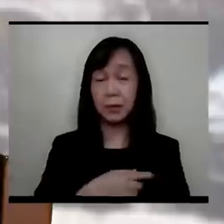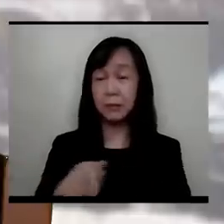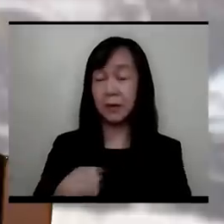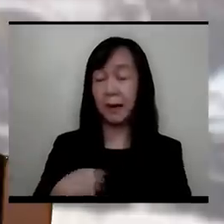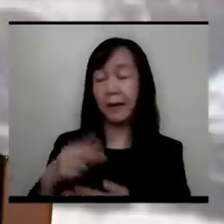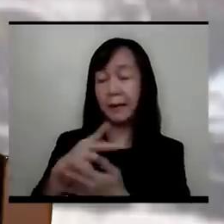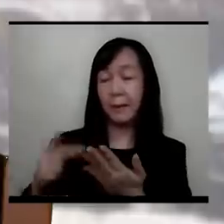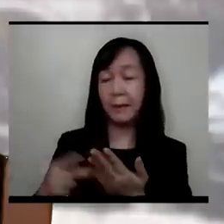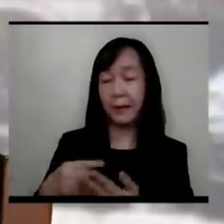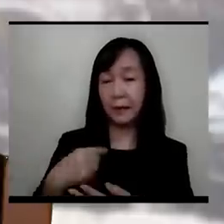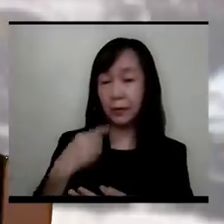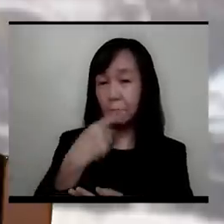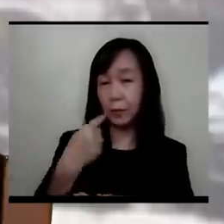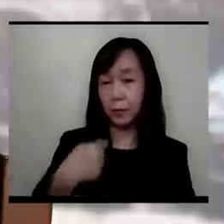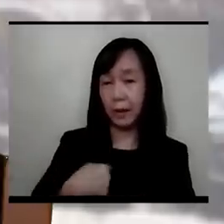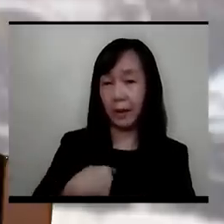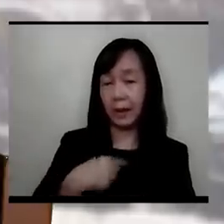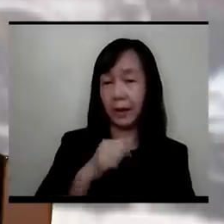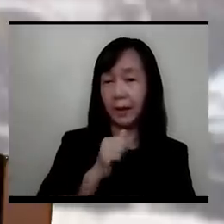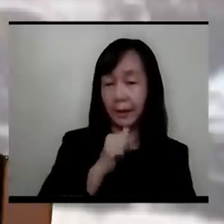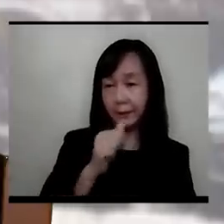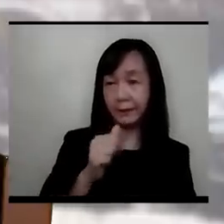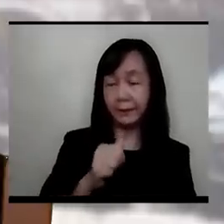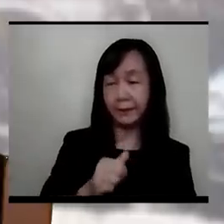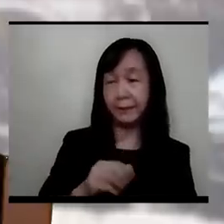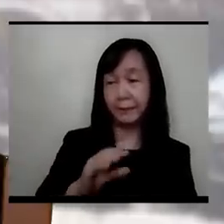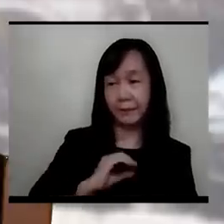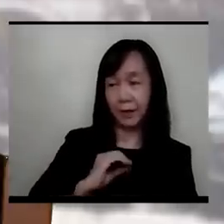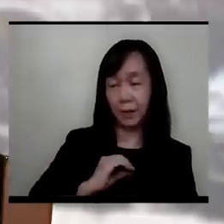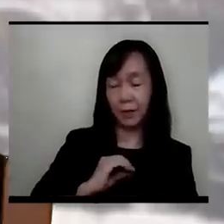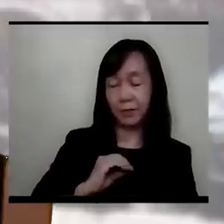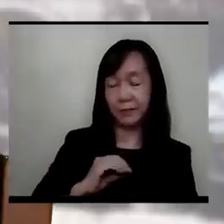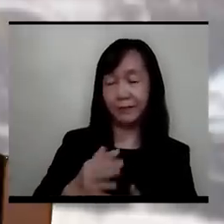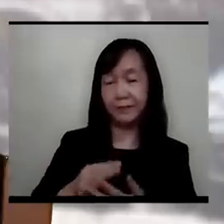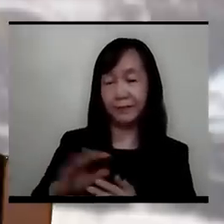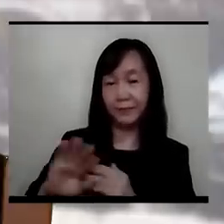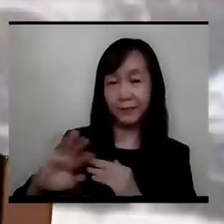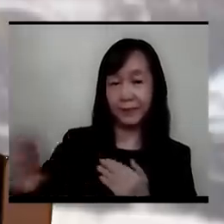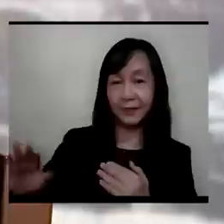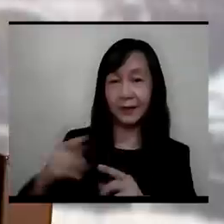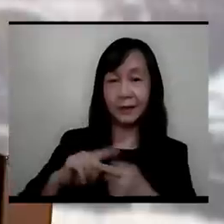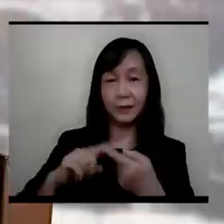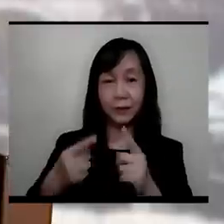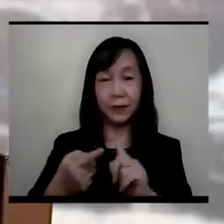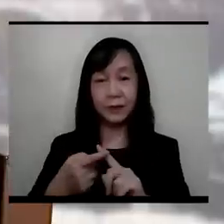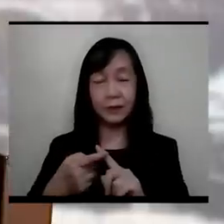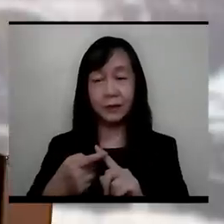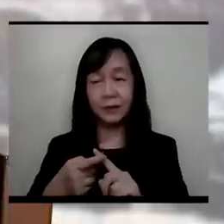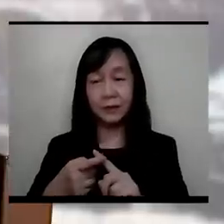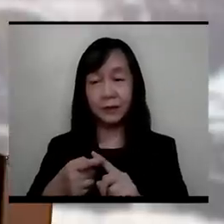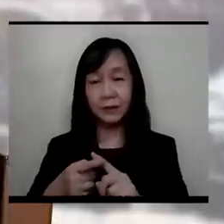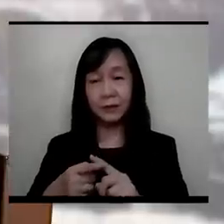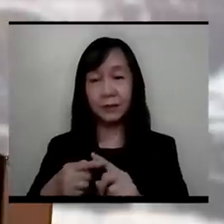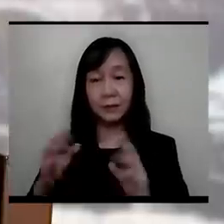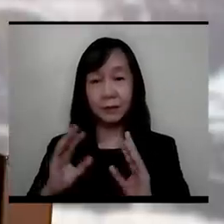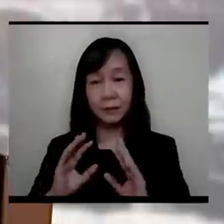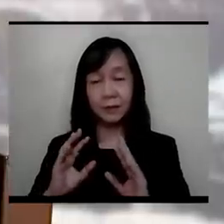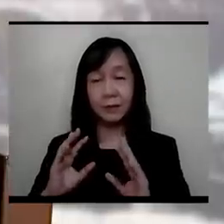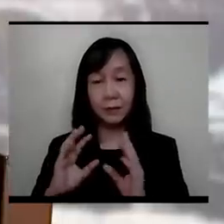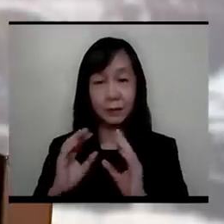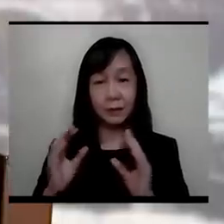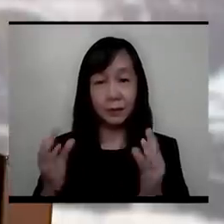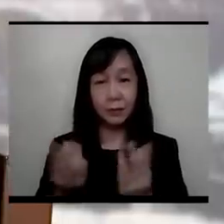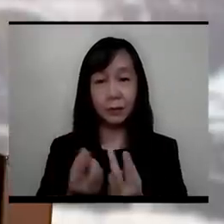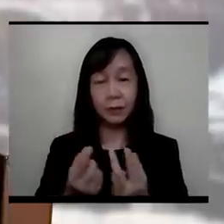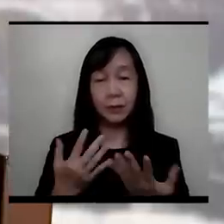of who I am As my own As part of my friends Circle of friends Or even